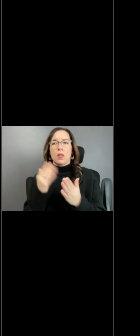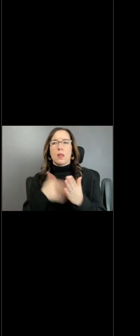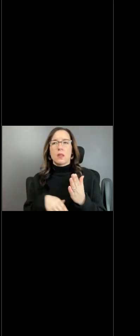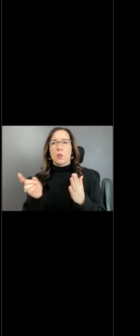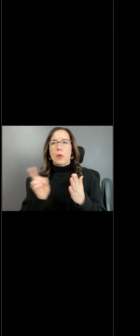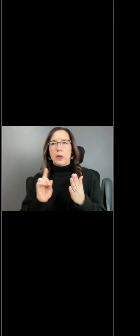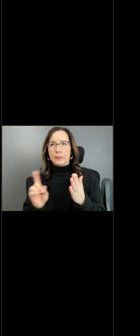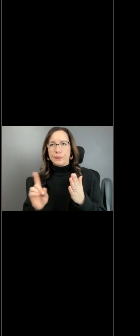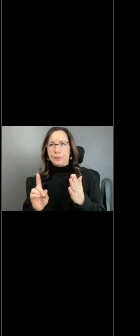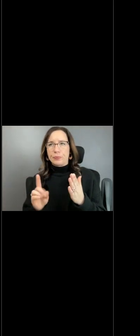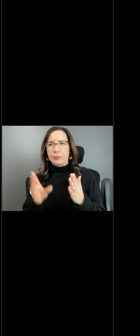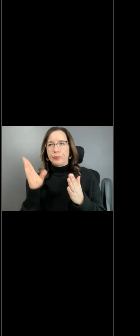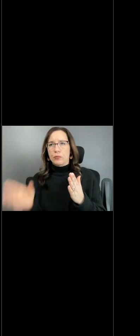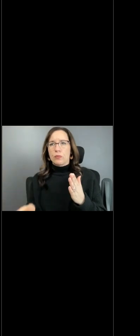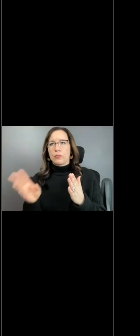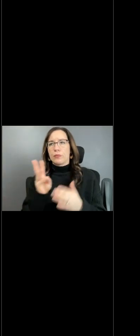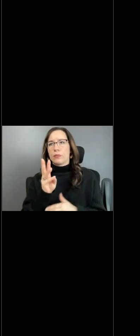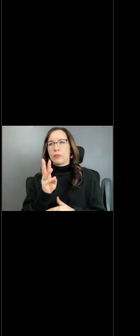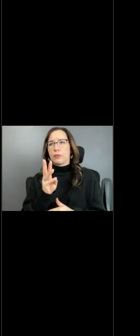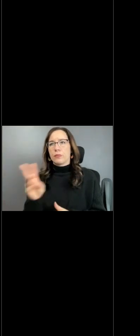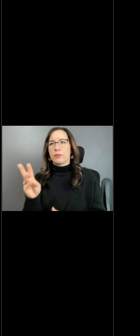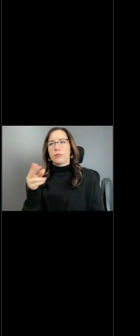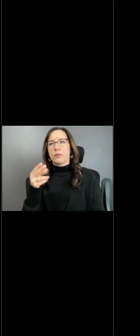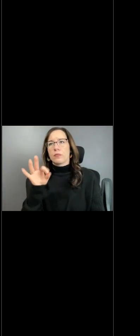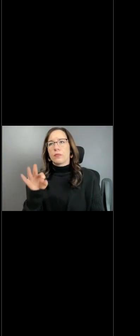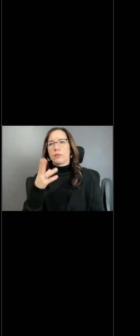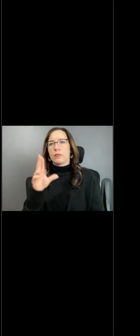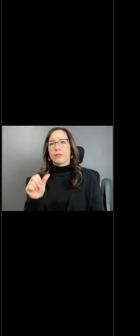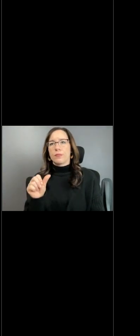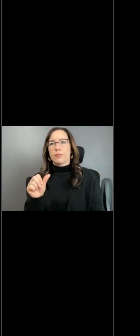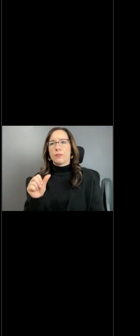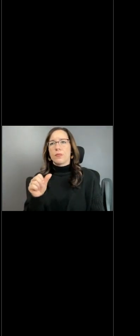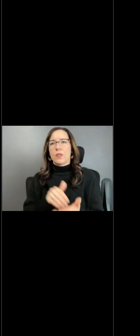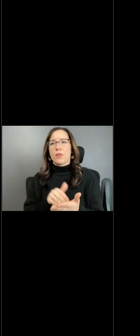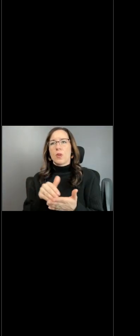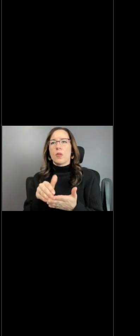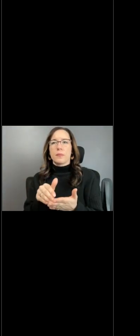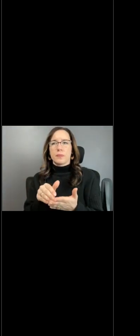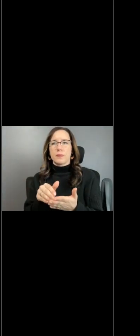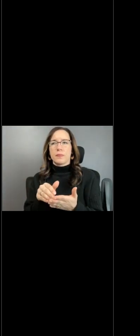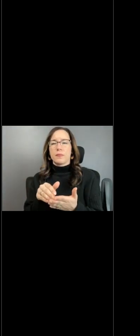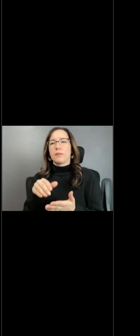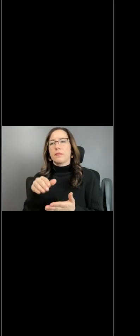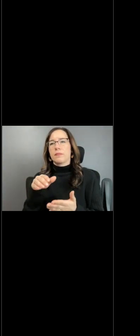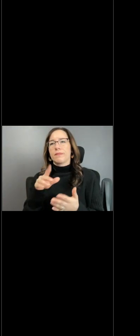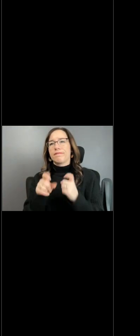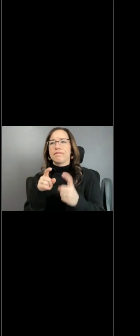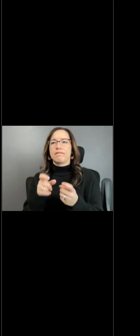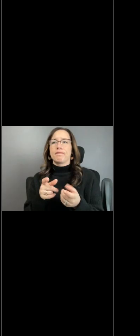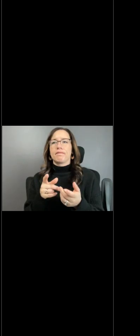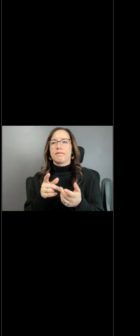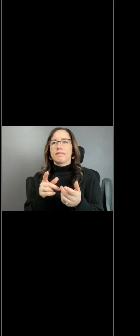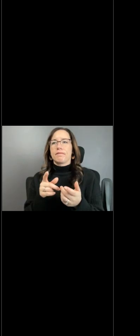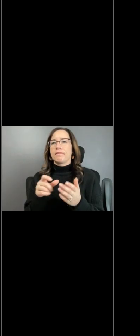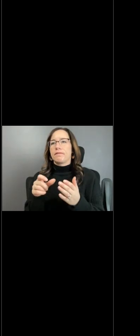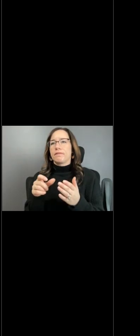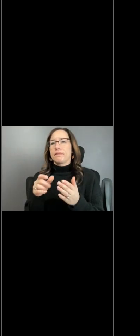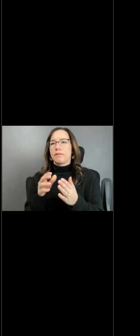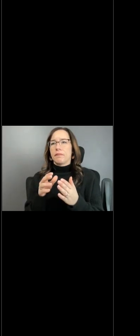harbors, visit the FHA Frequently Asked Questions page on